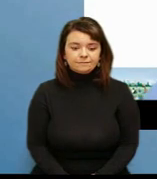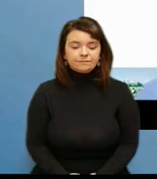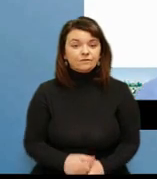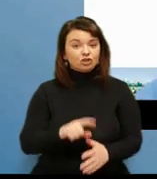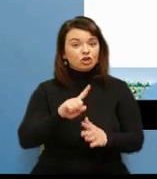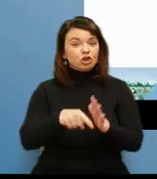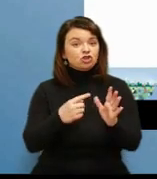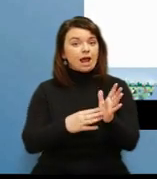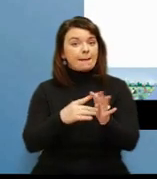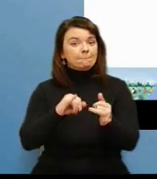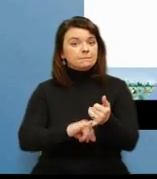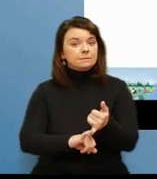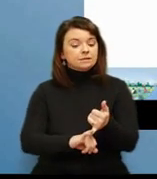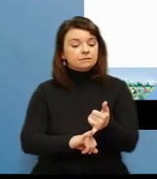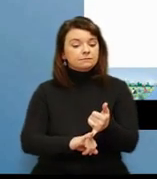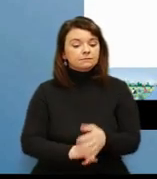Hi, James.